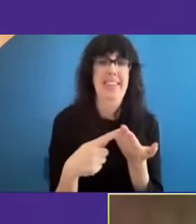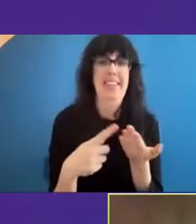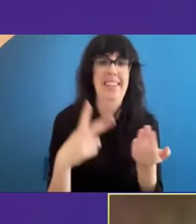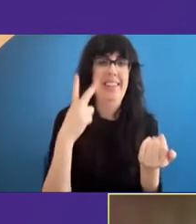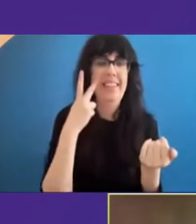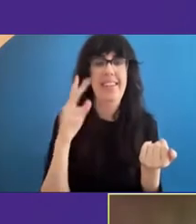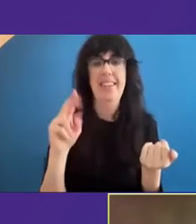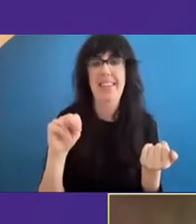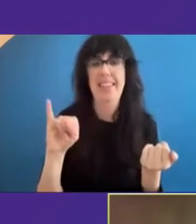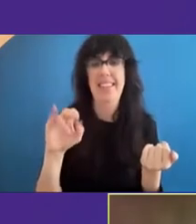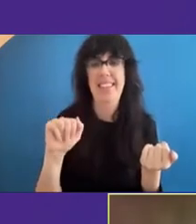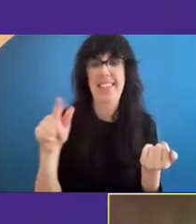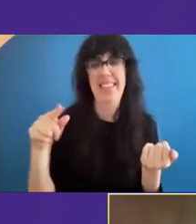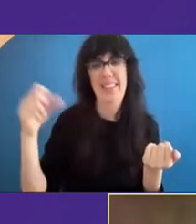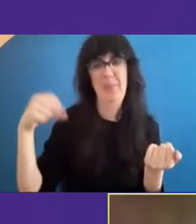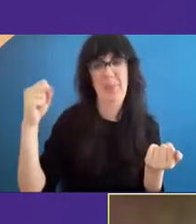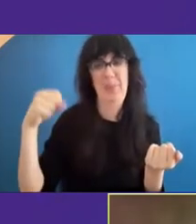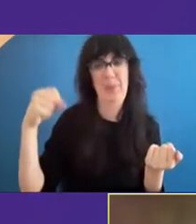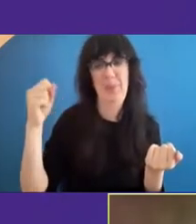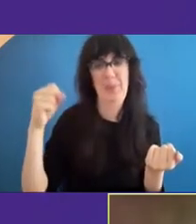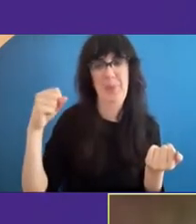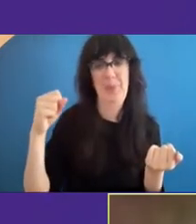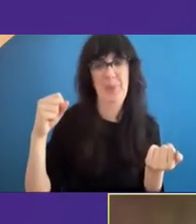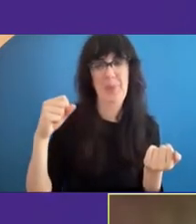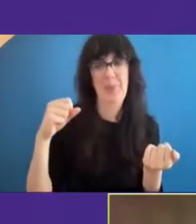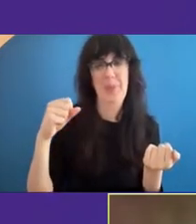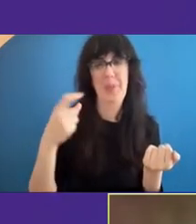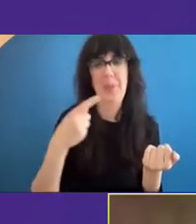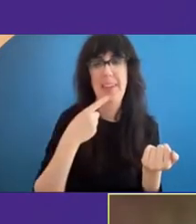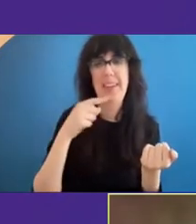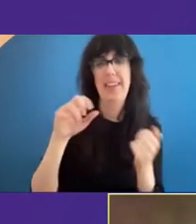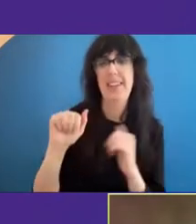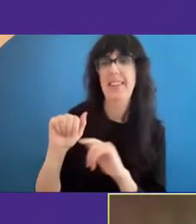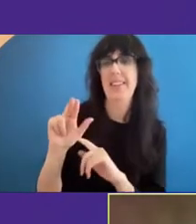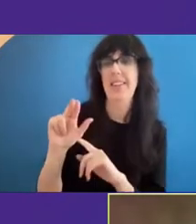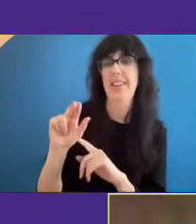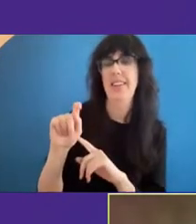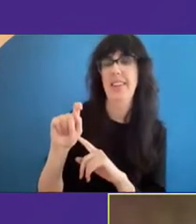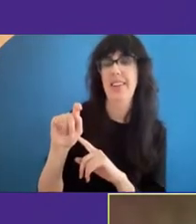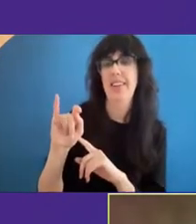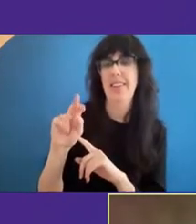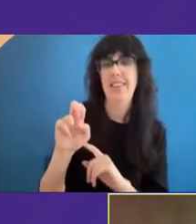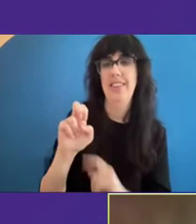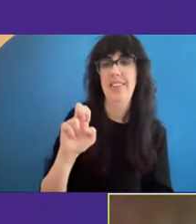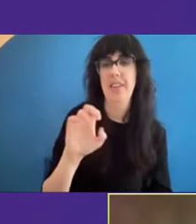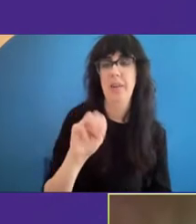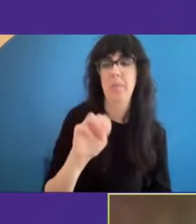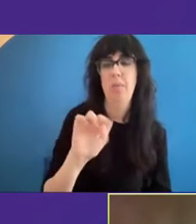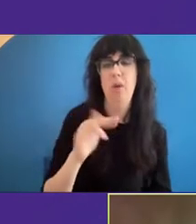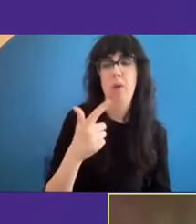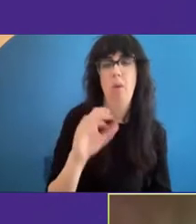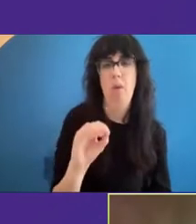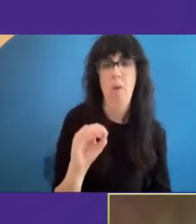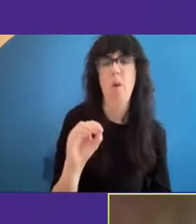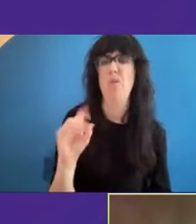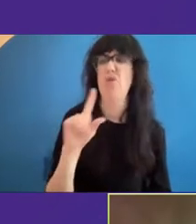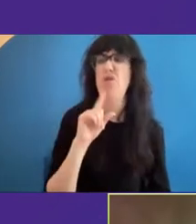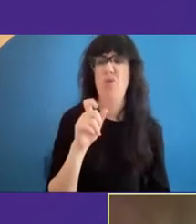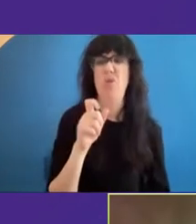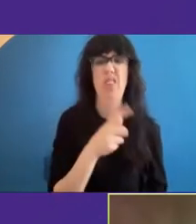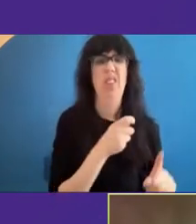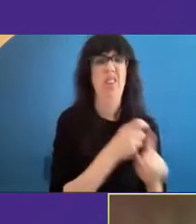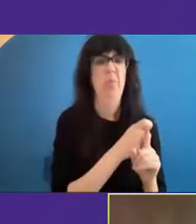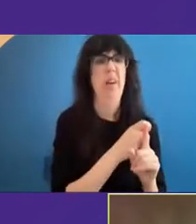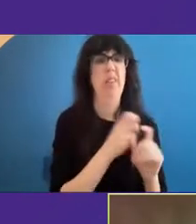Nia nodding her head when I said Auntie Margot, because she has impacted many, many,